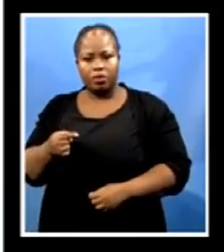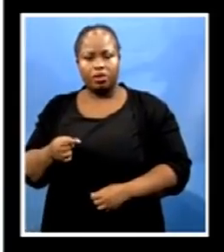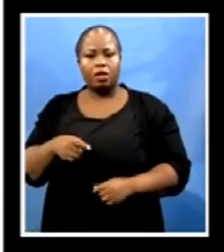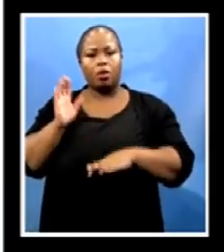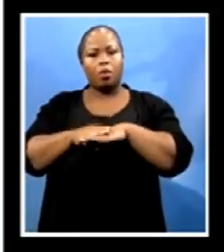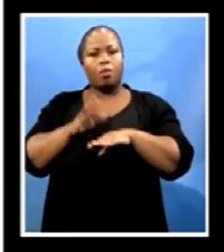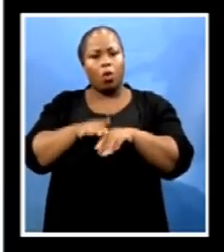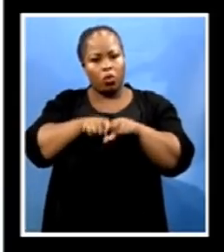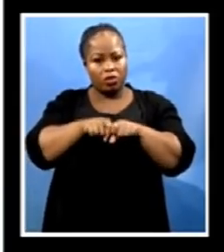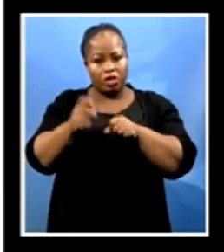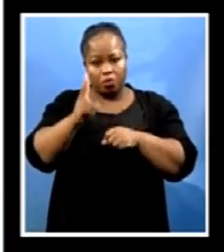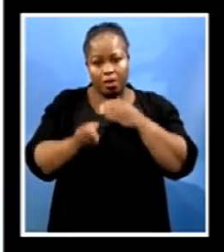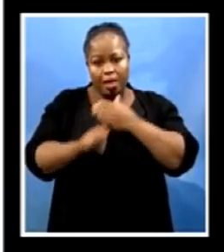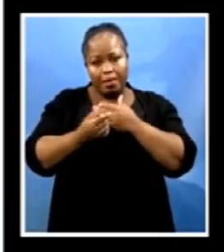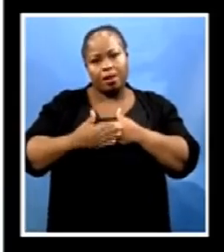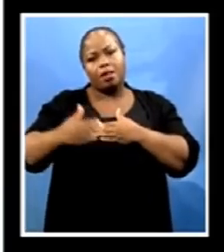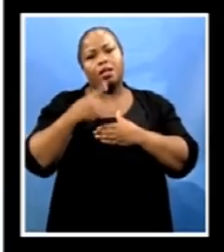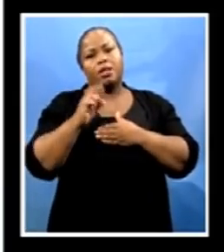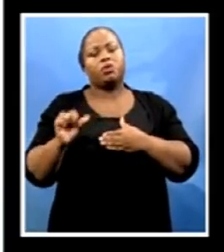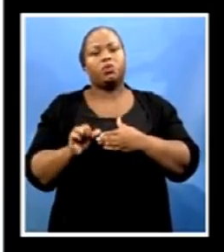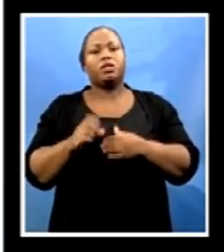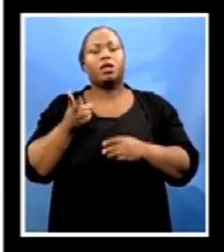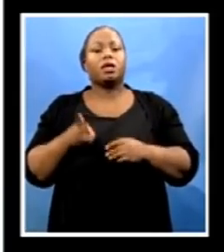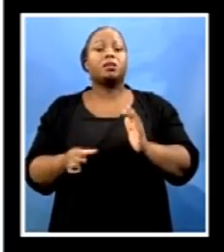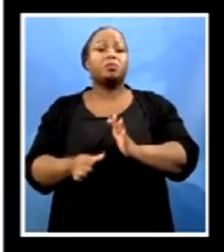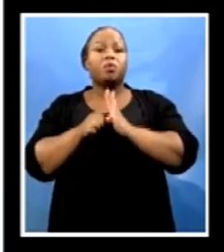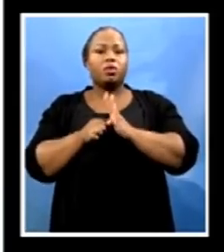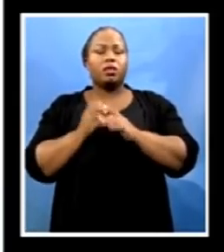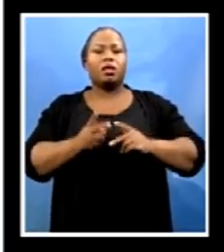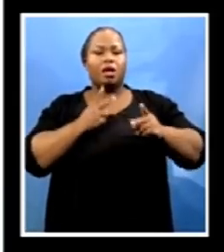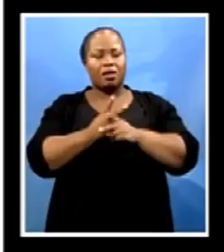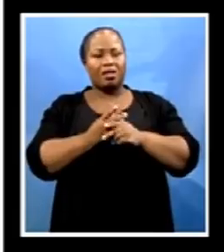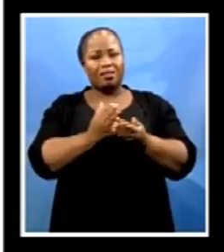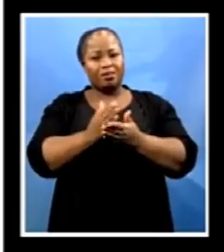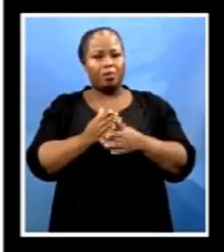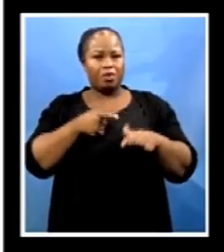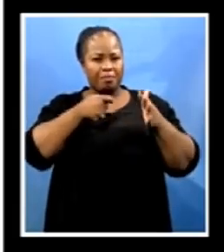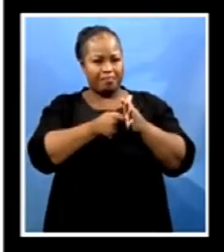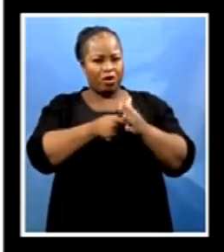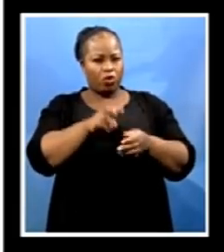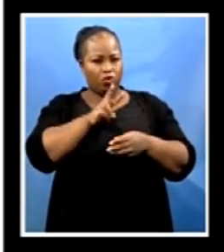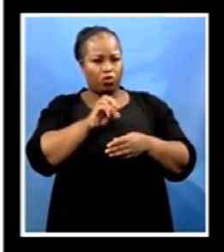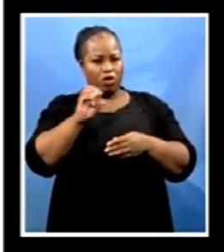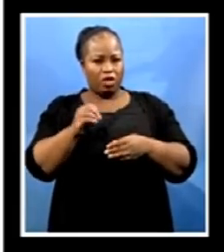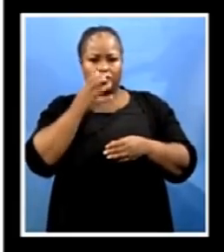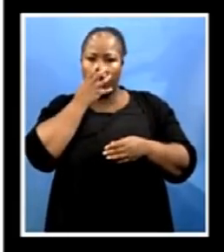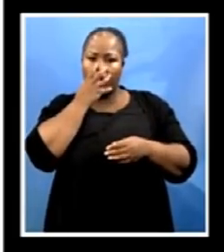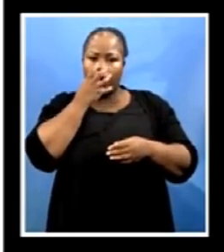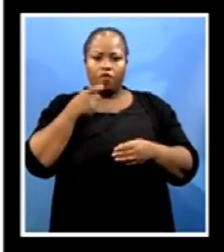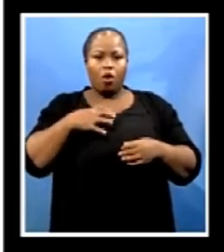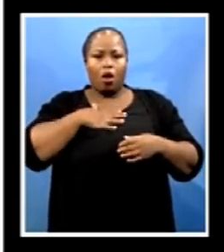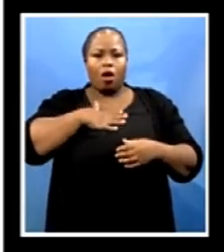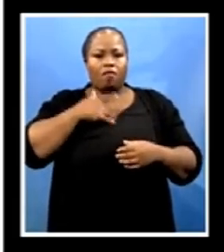also critical. And the fund has funded the procurement of 200 ventilators, which will be on their way to the